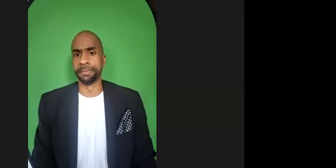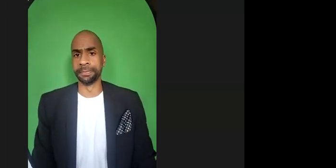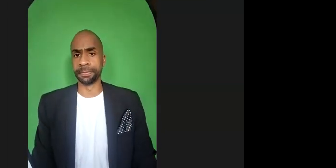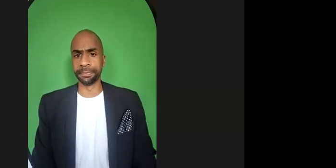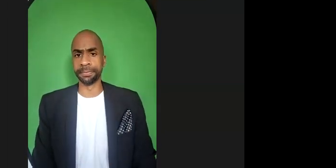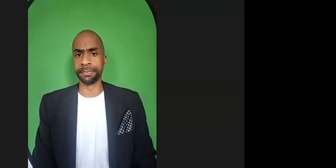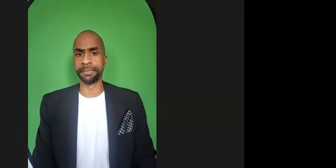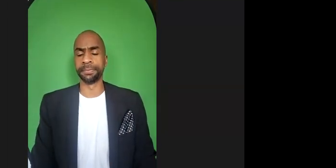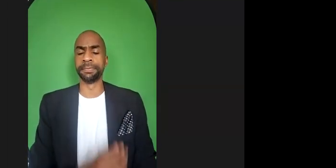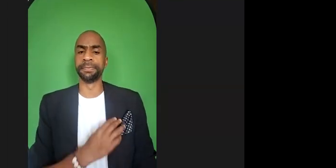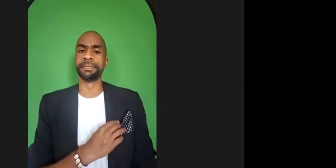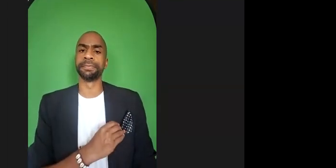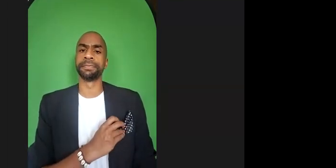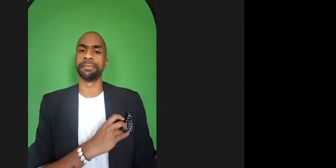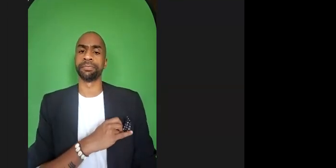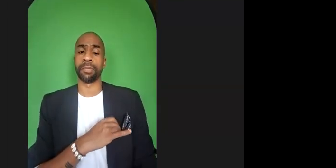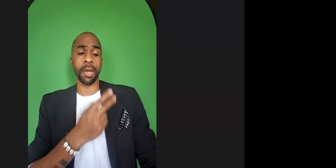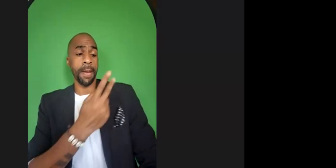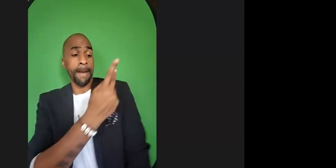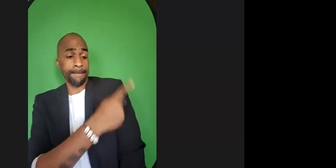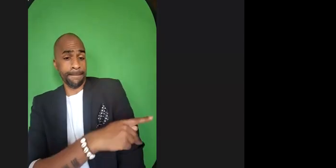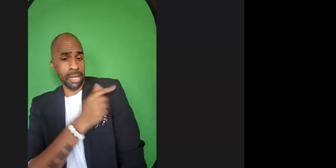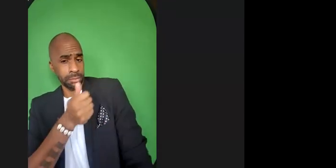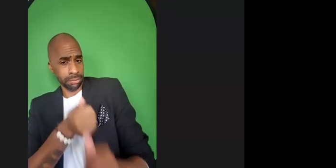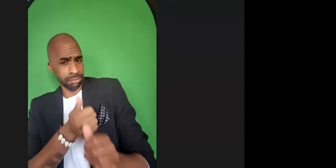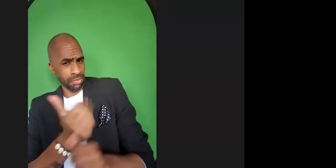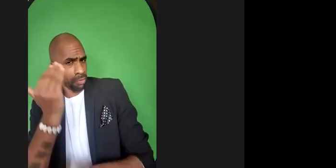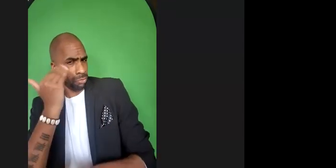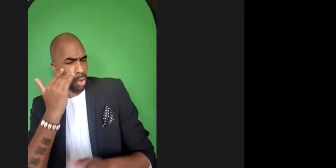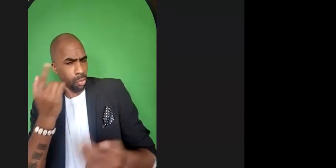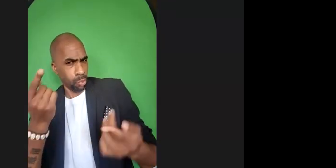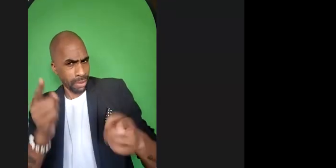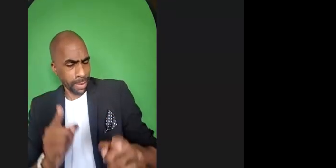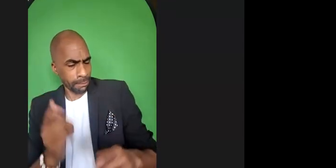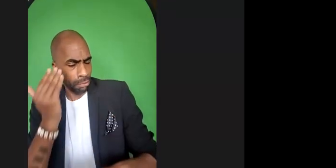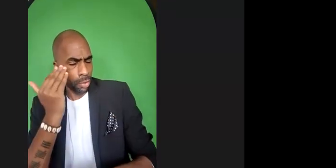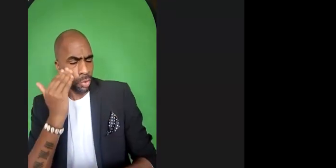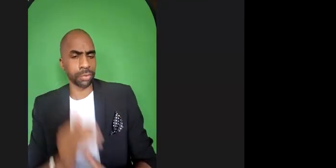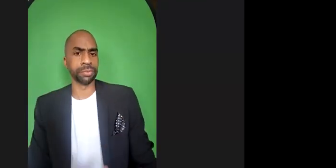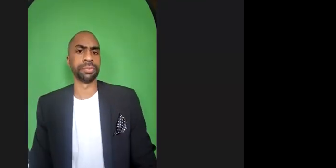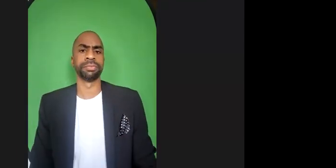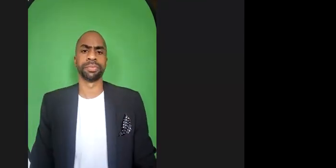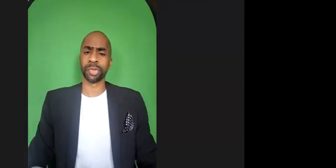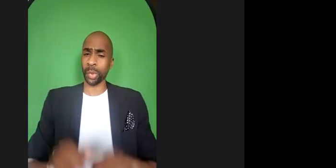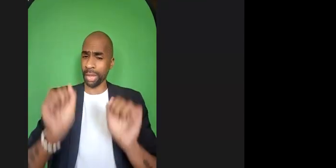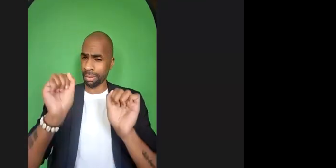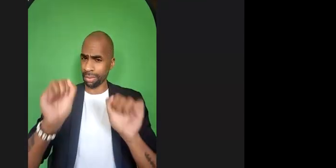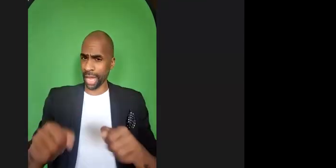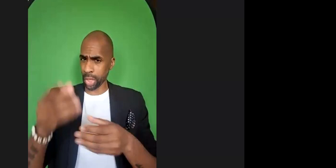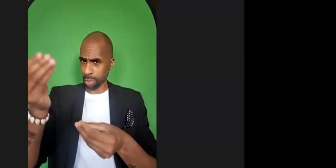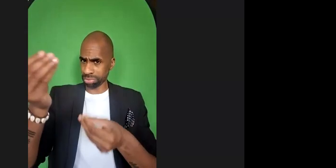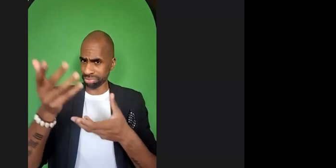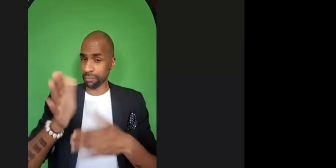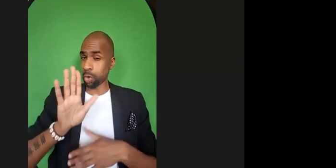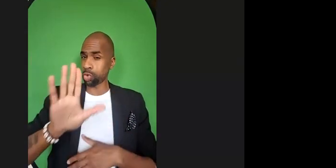patients are certainly aware of what's happening. Can you not only maybe give us a feel in your experience